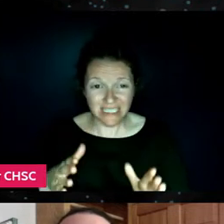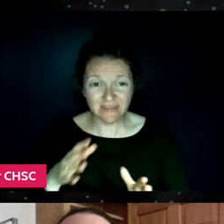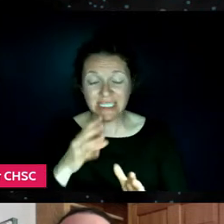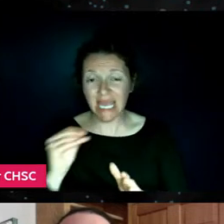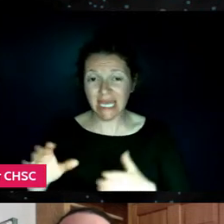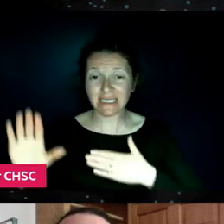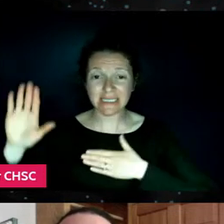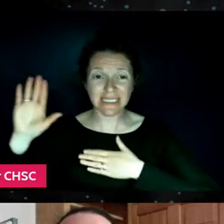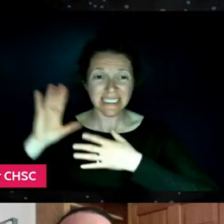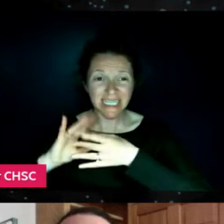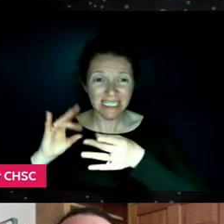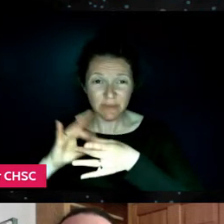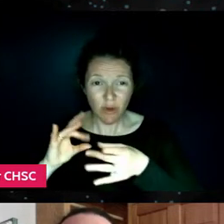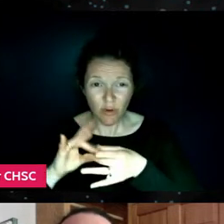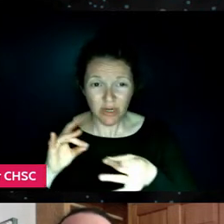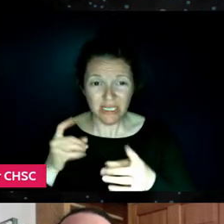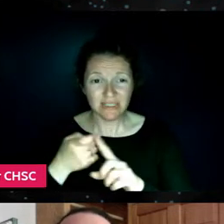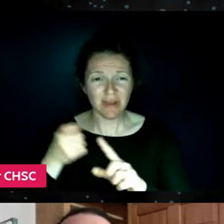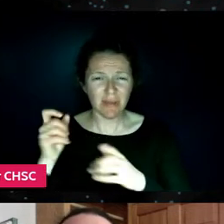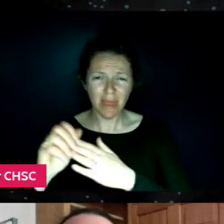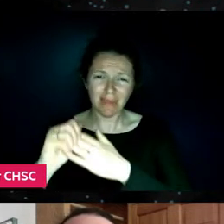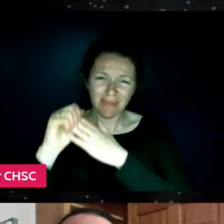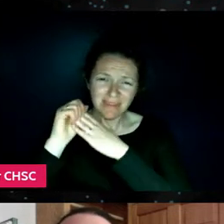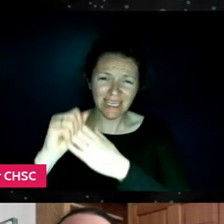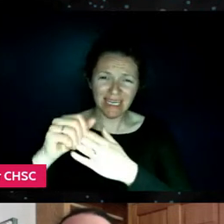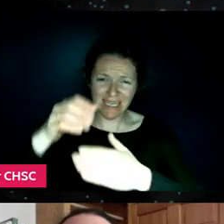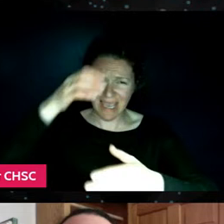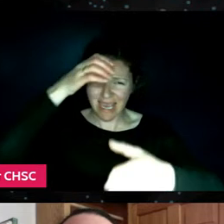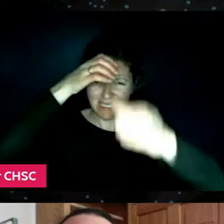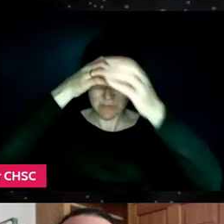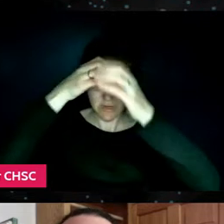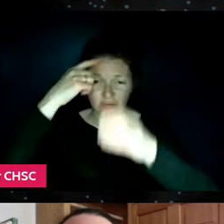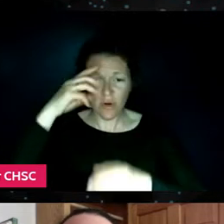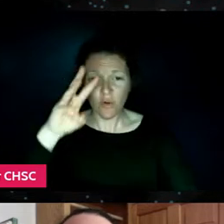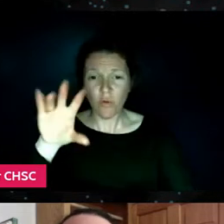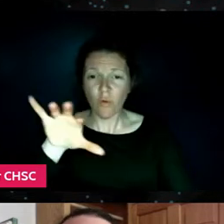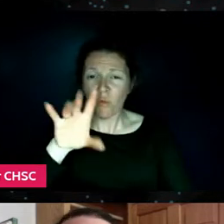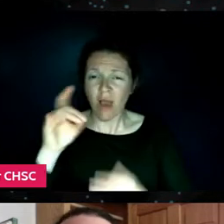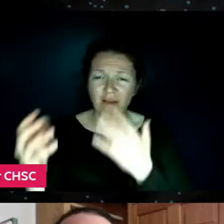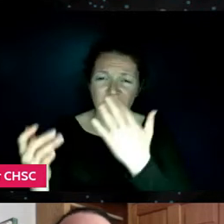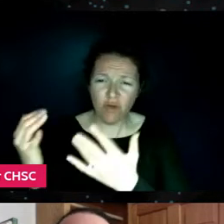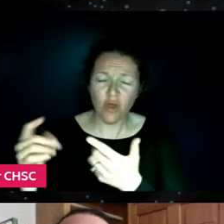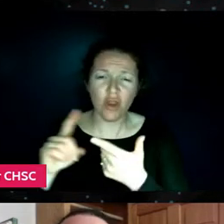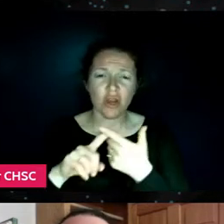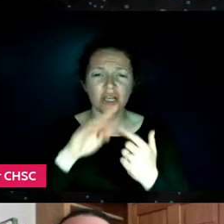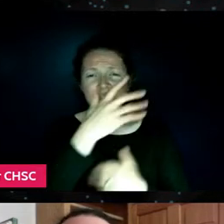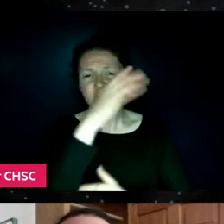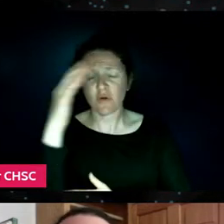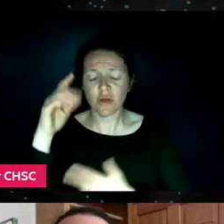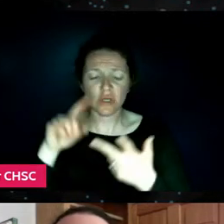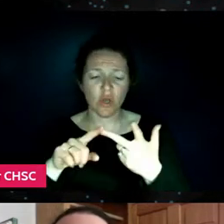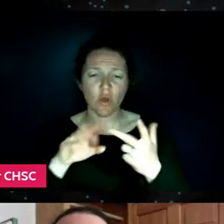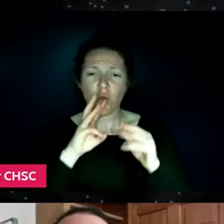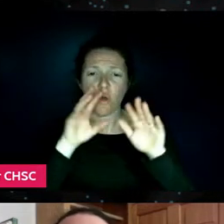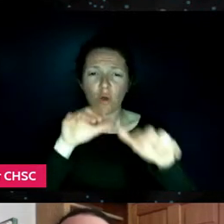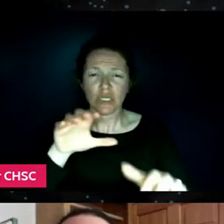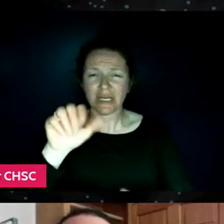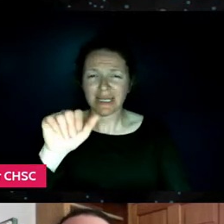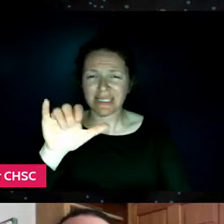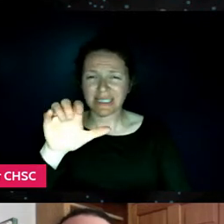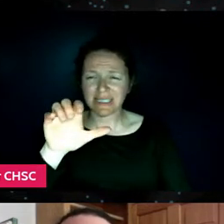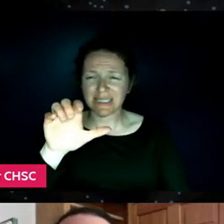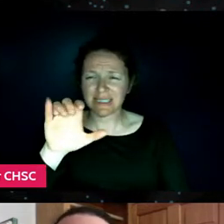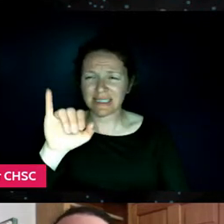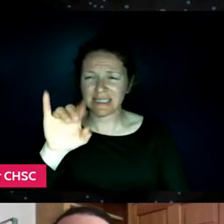dozens of the leading experts in wildfires, in forestry, in ocean acidification, in climate